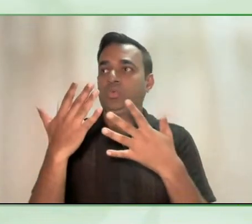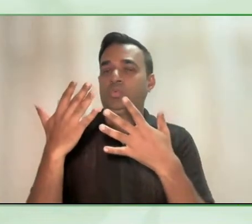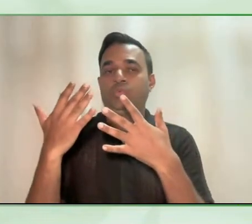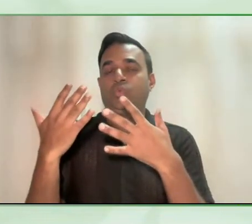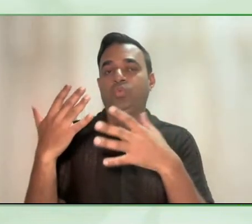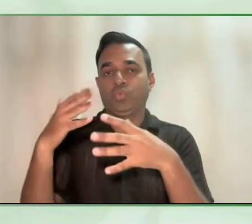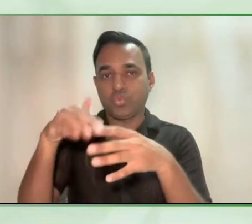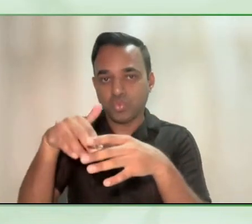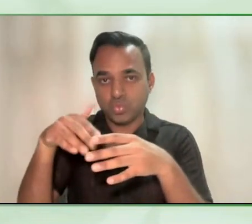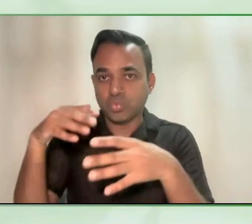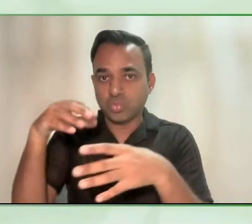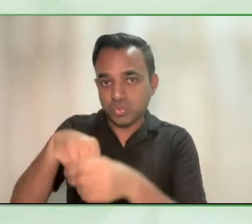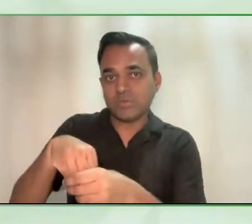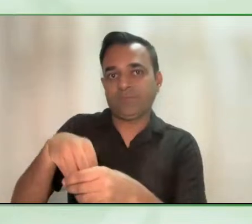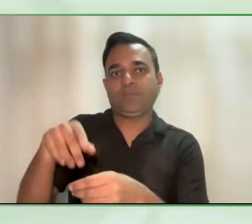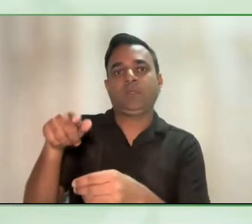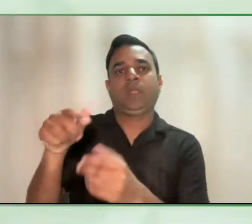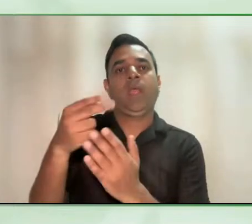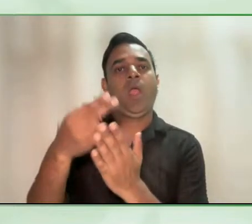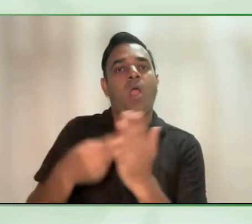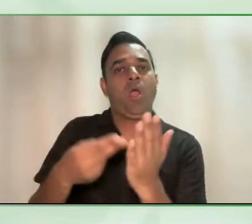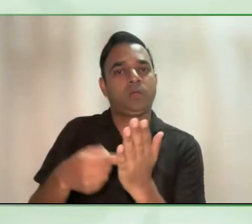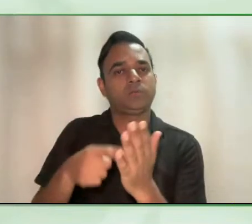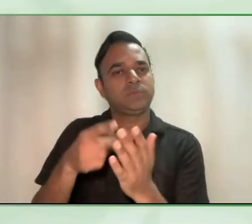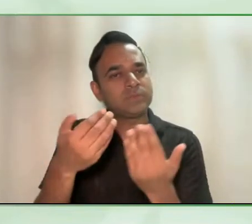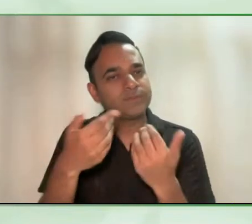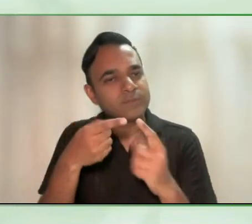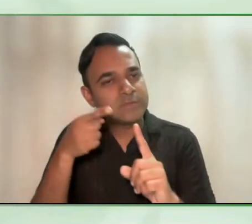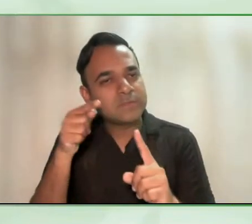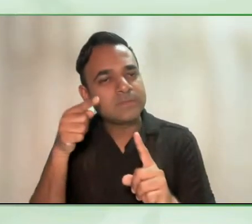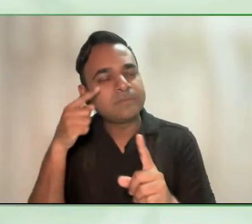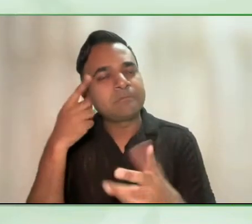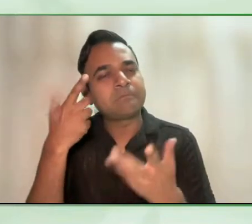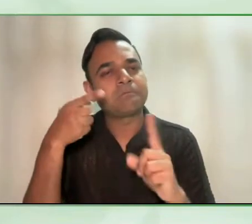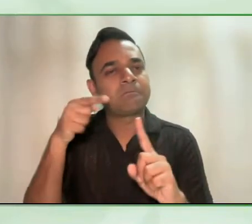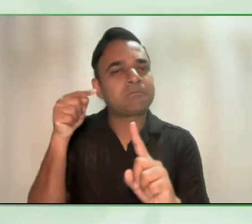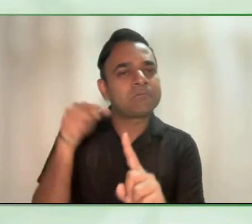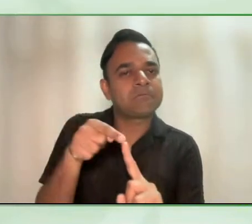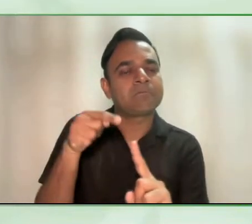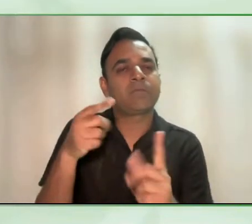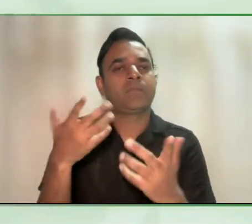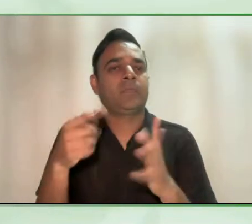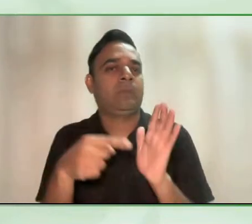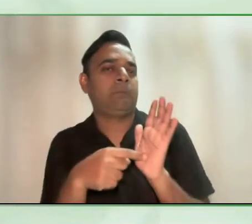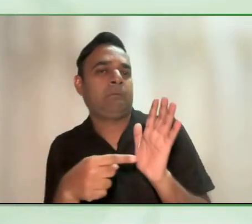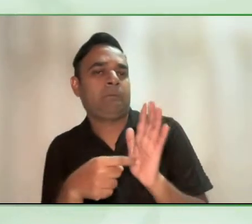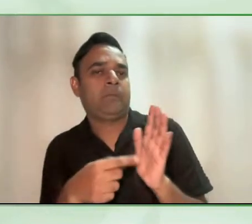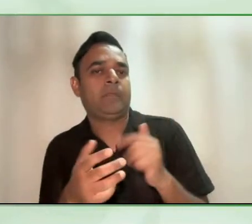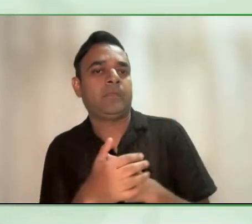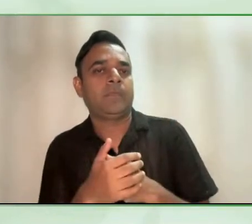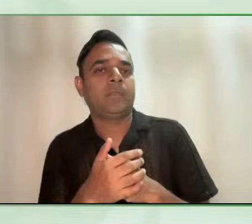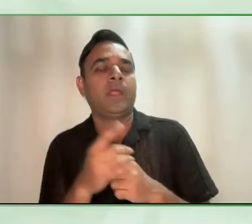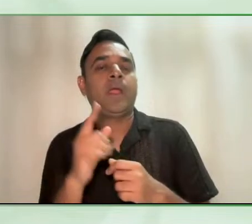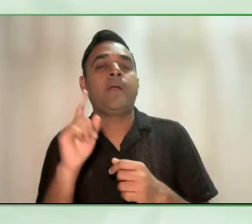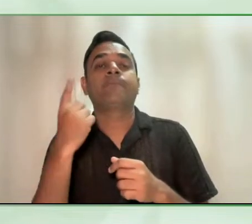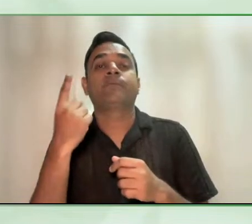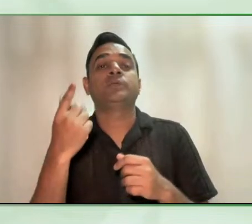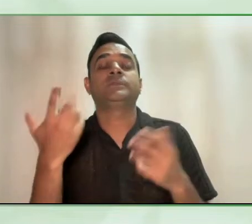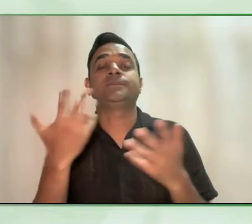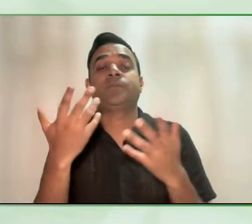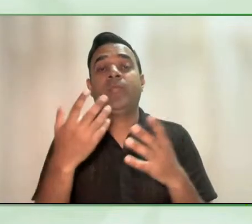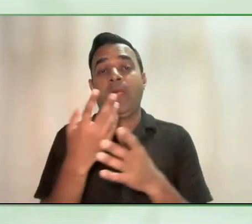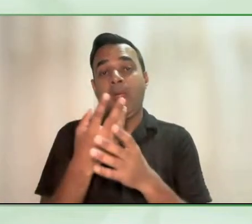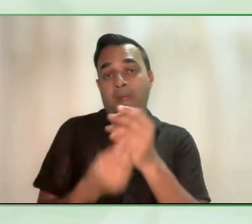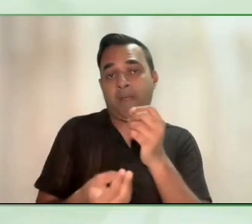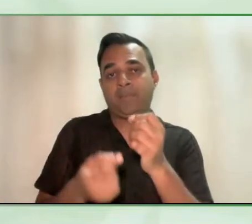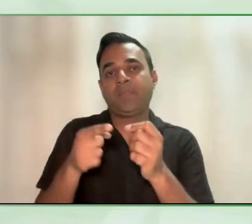as as maybe the mainstream artists do. So there's a barrier there initially in terms of the opportunities